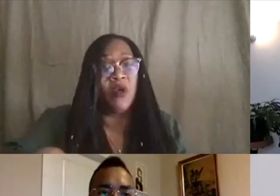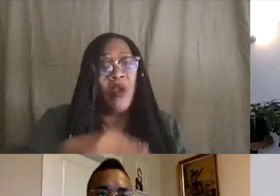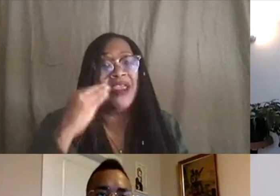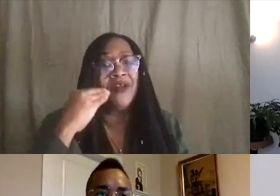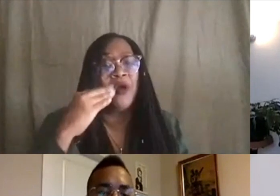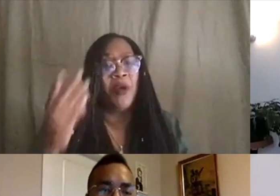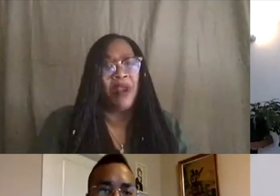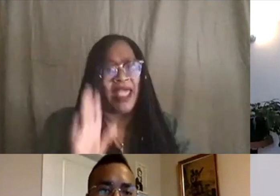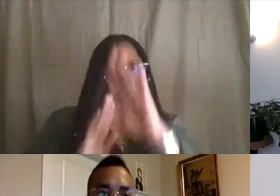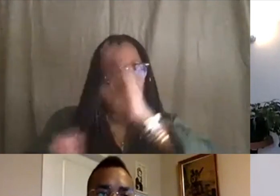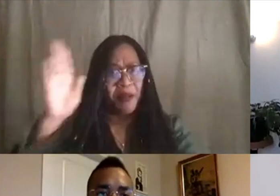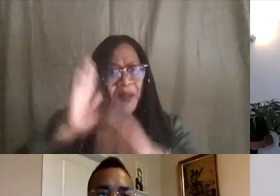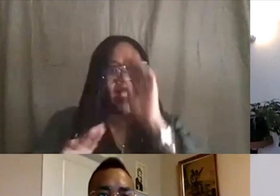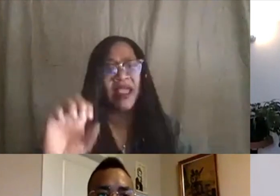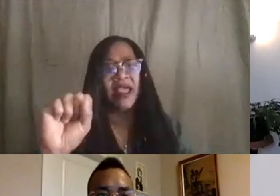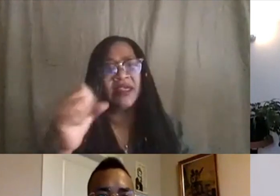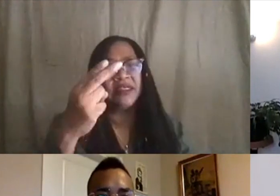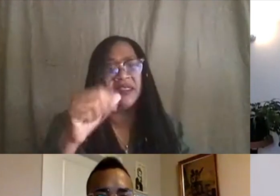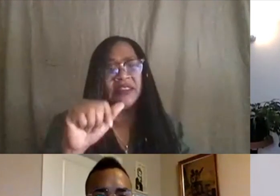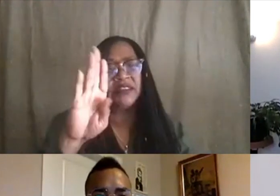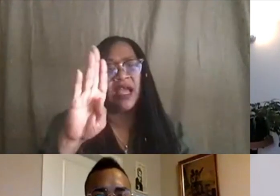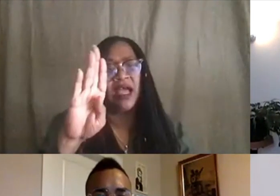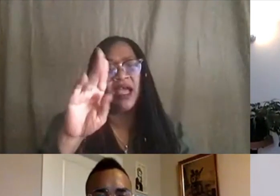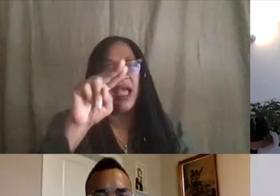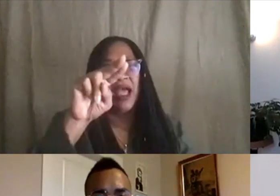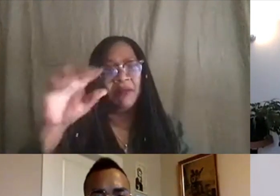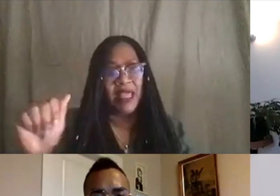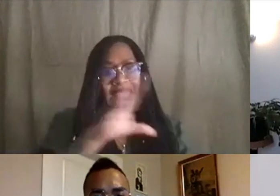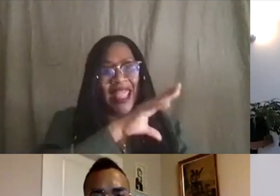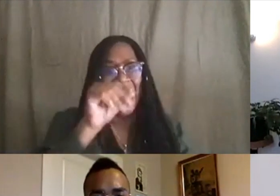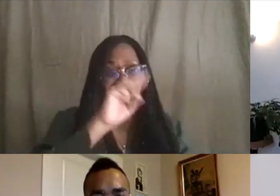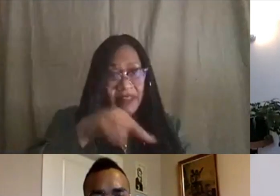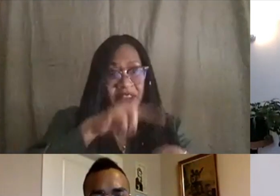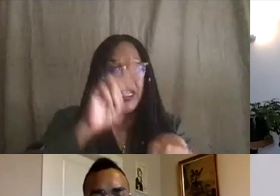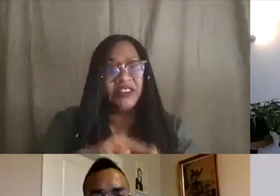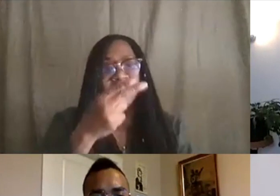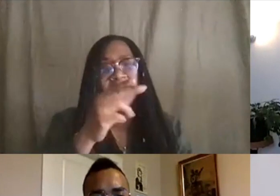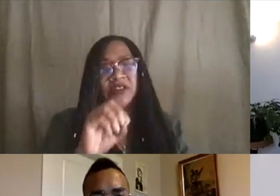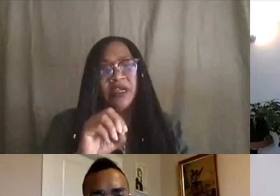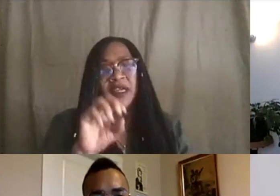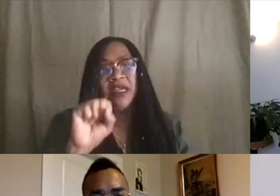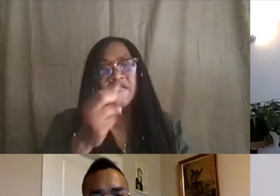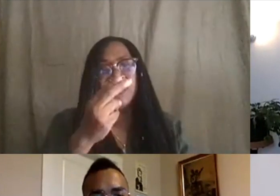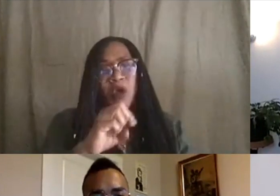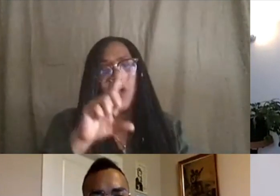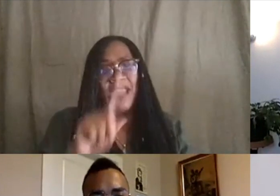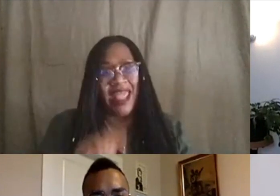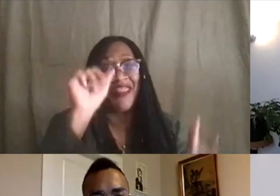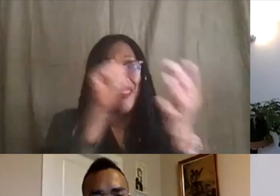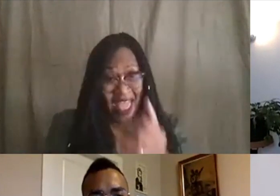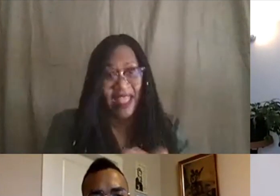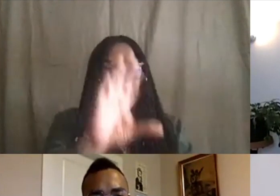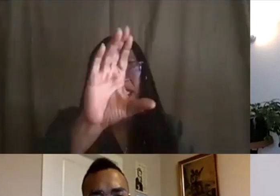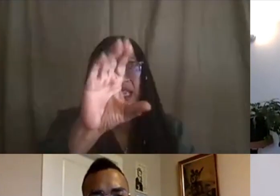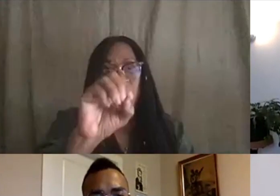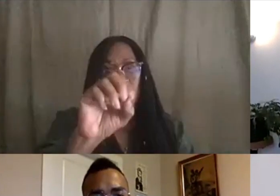First Nations, the Anishinaabe, the Mississaugas of the Credit River, and the nations of the Haudenosaunee Confederacy. And that the meeting place of Toronto